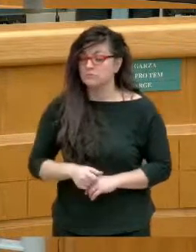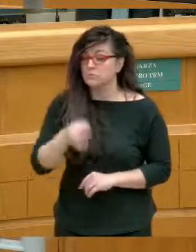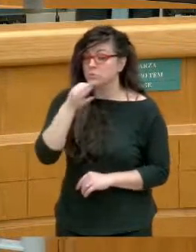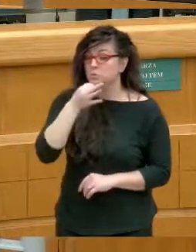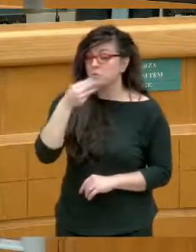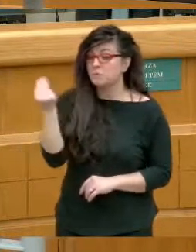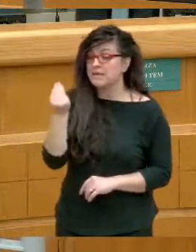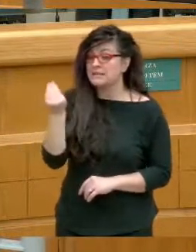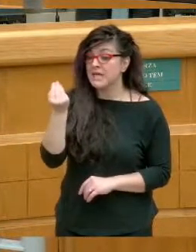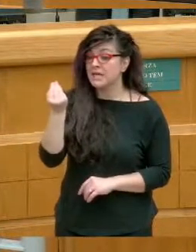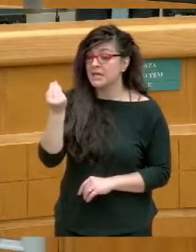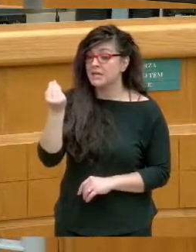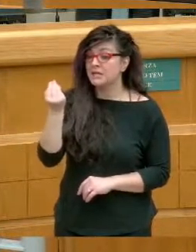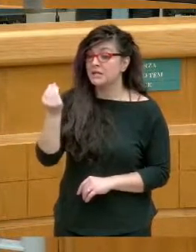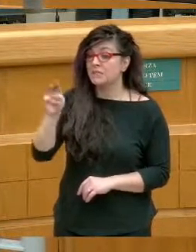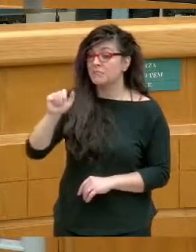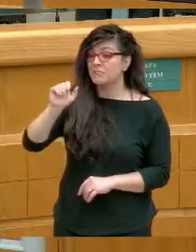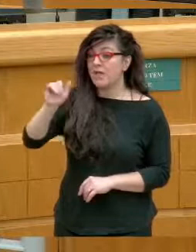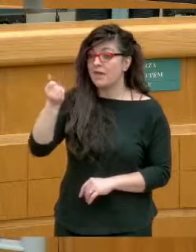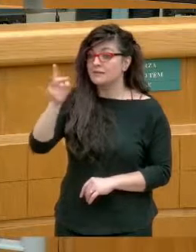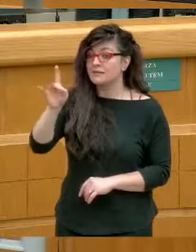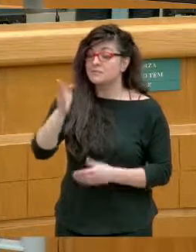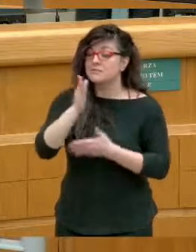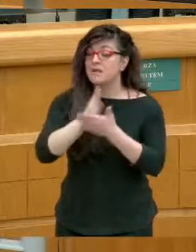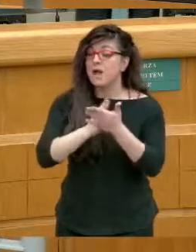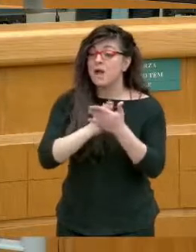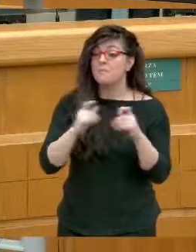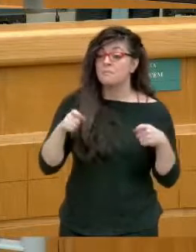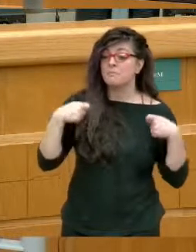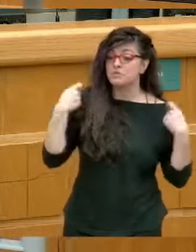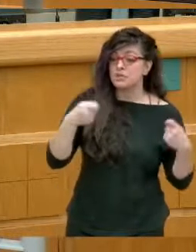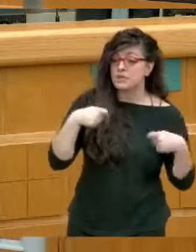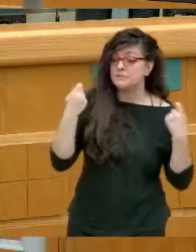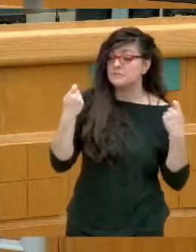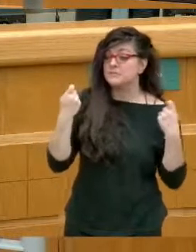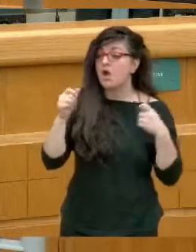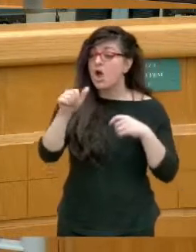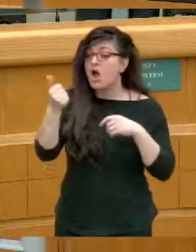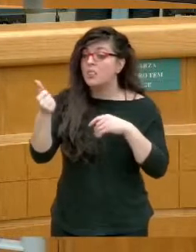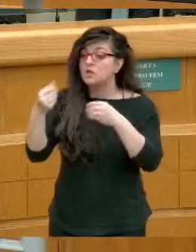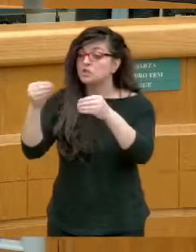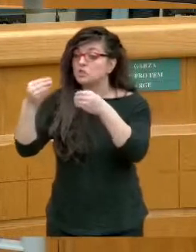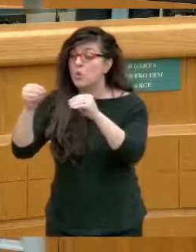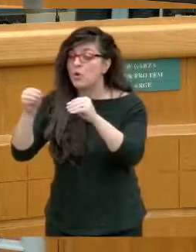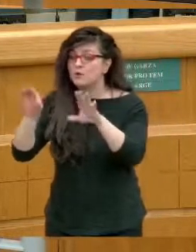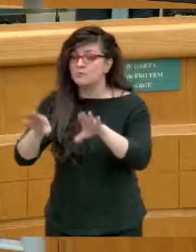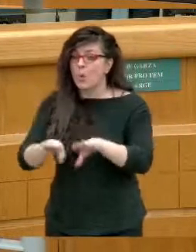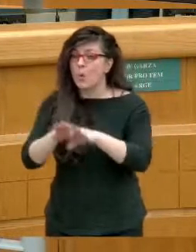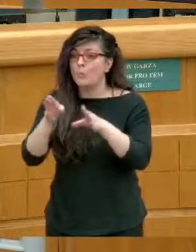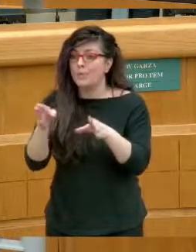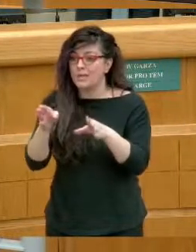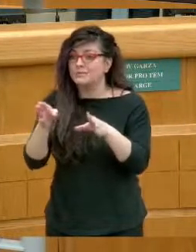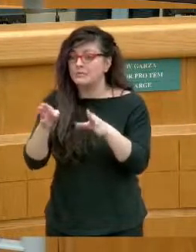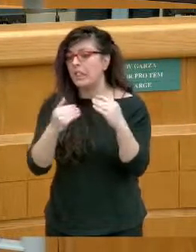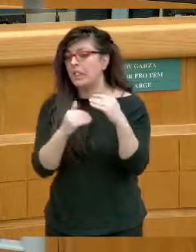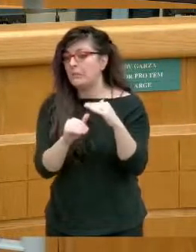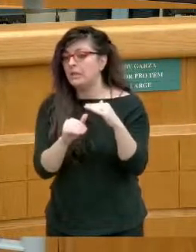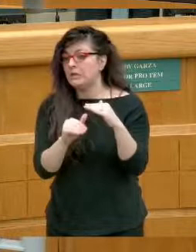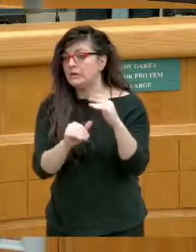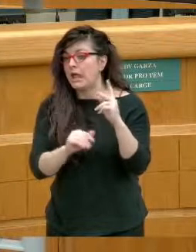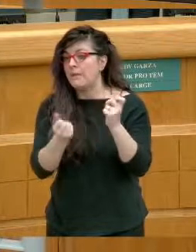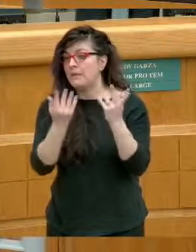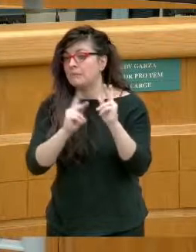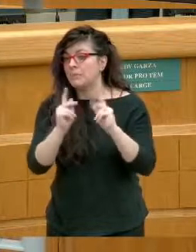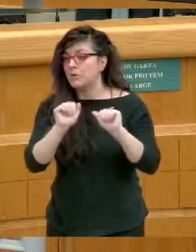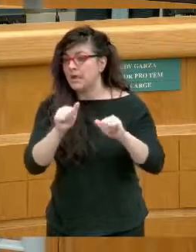such as gyms and exercise facilities, manufacturers, and other retail offices reopen at limited capacity.